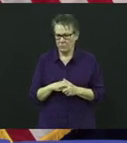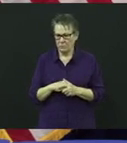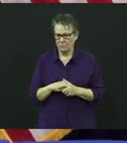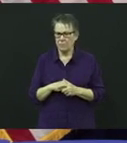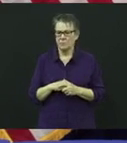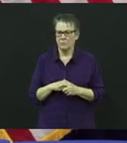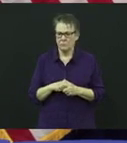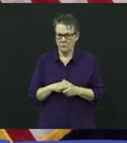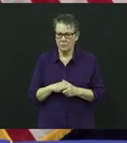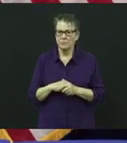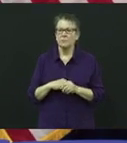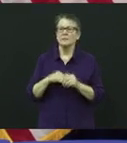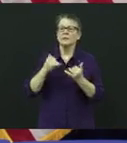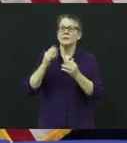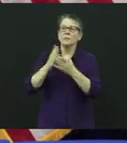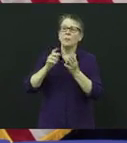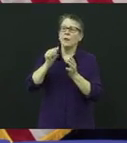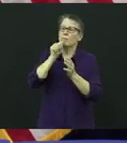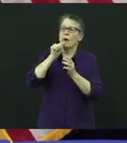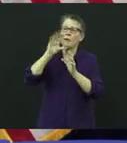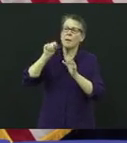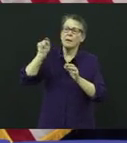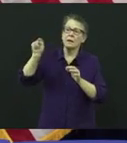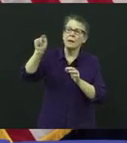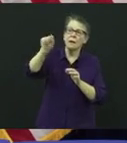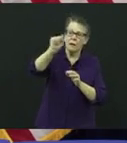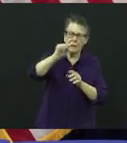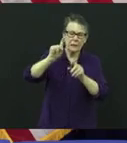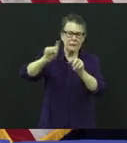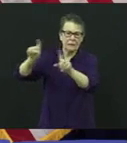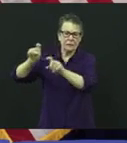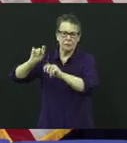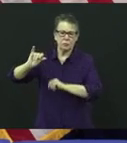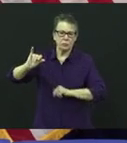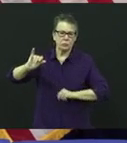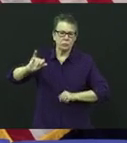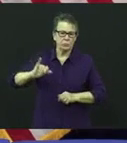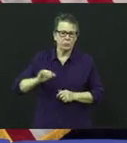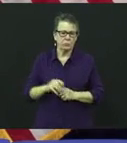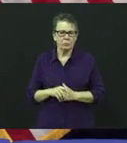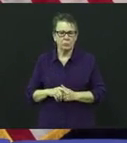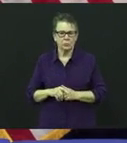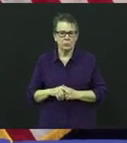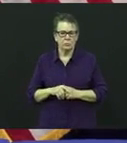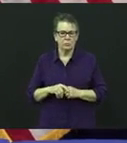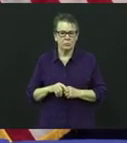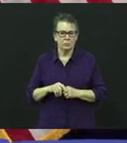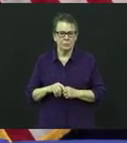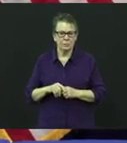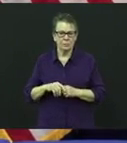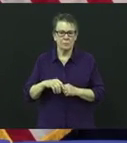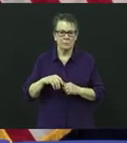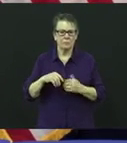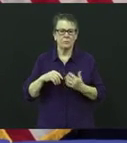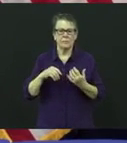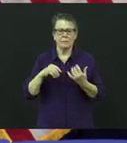will be opening a testing site tomorrow for county residents, so this is similar to what Union County has done, at William